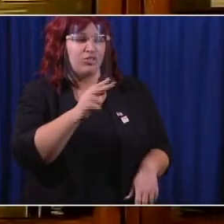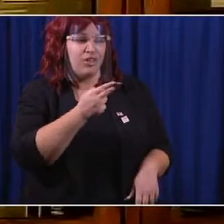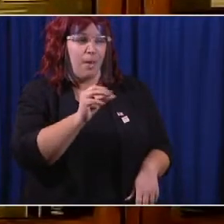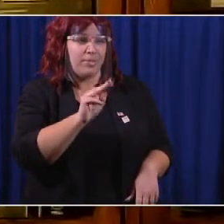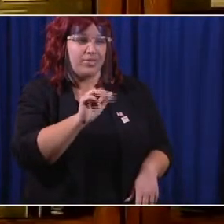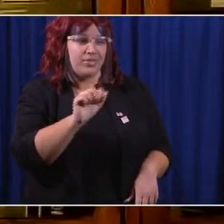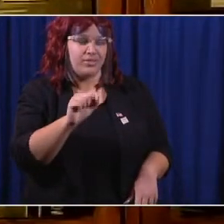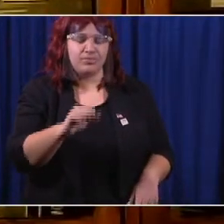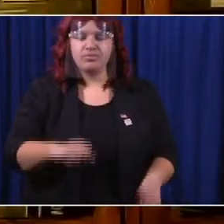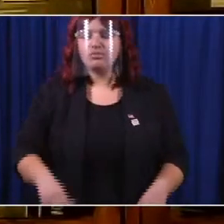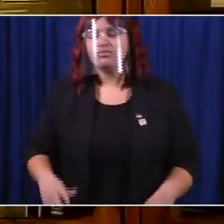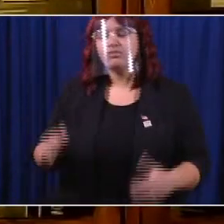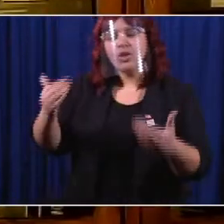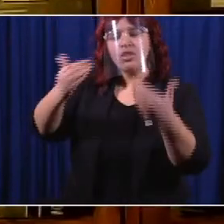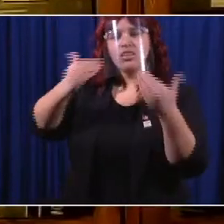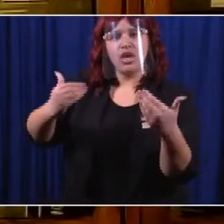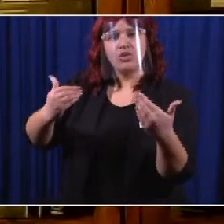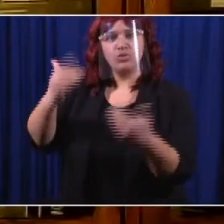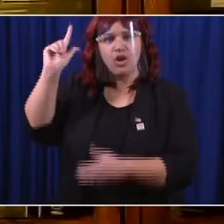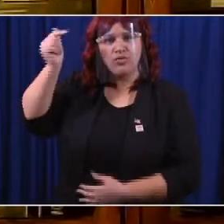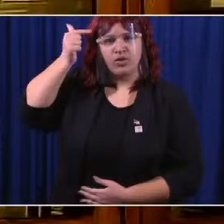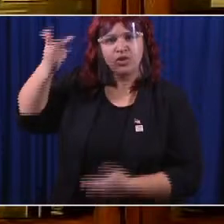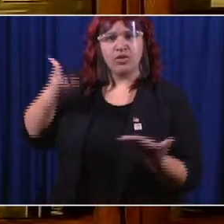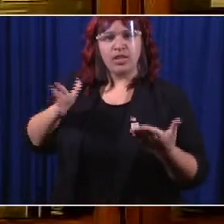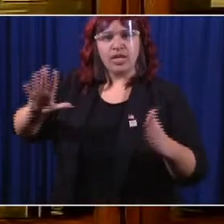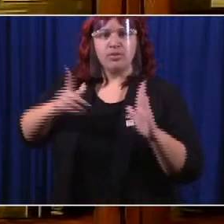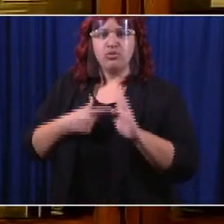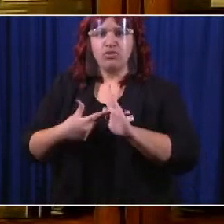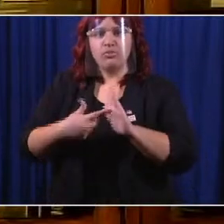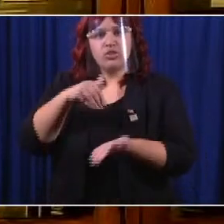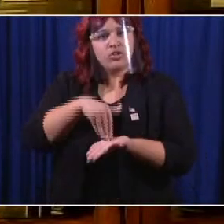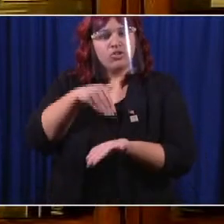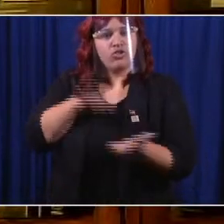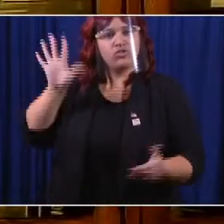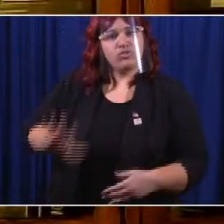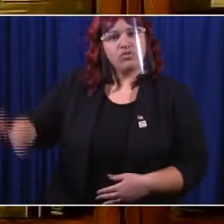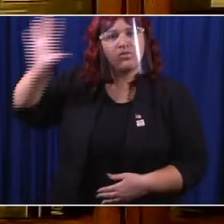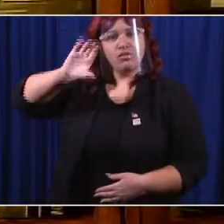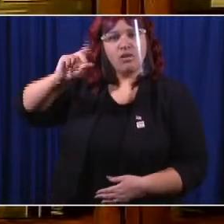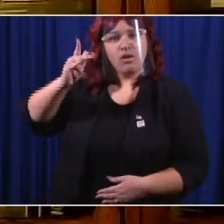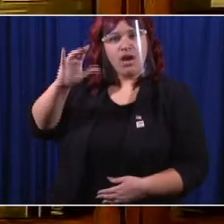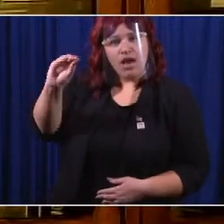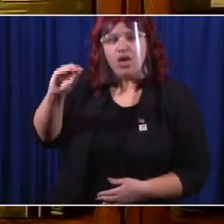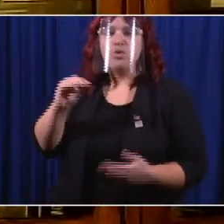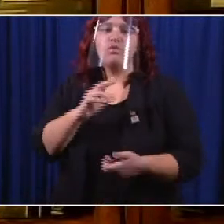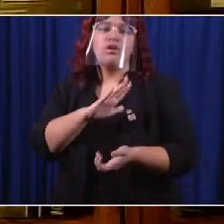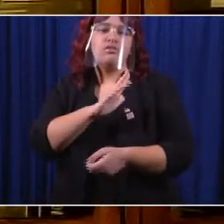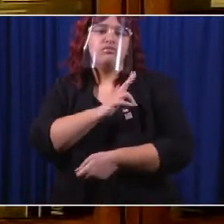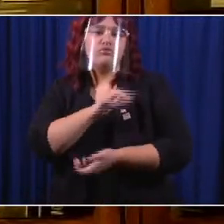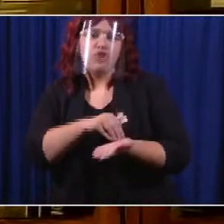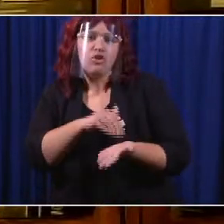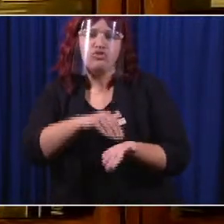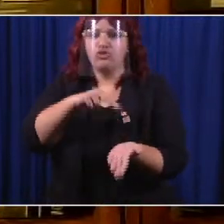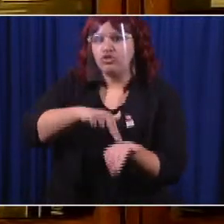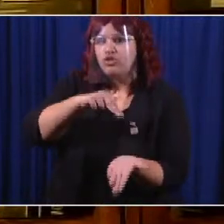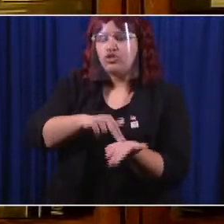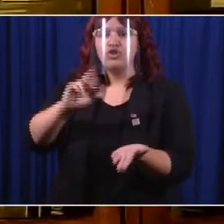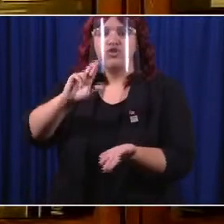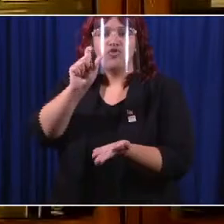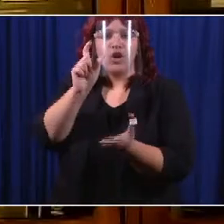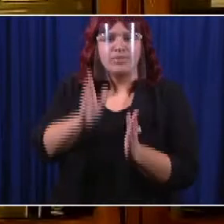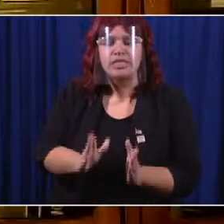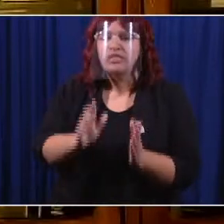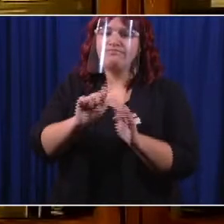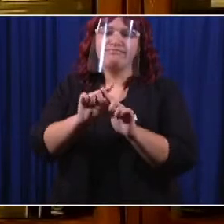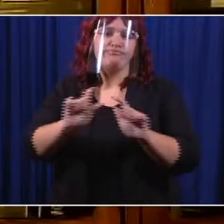my colleagues in the other zones, as well as colleagues around the state and hospitals, whether they're doctors, nurses, pharmacists, whoever they might be that